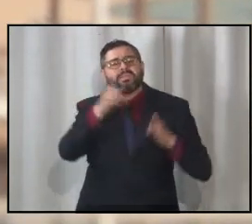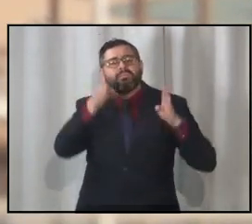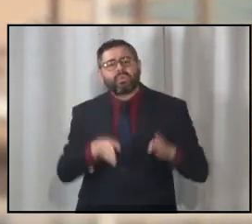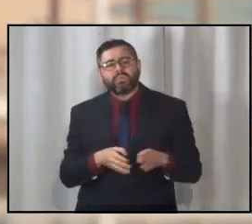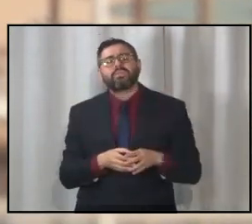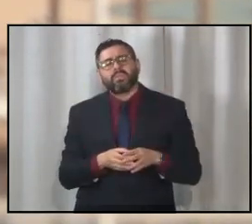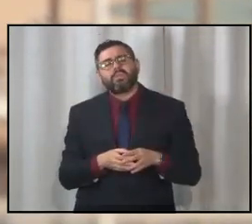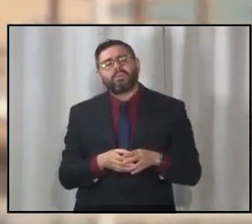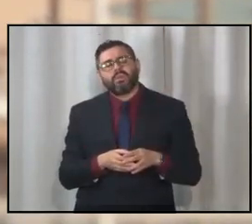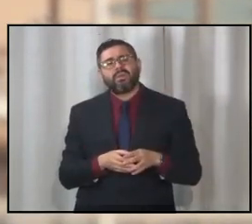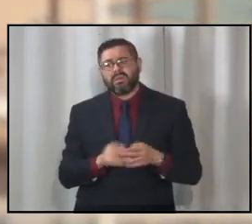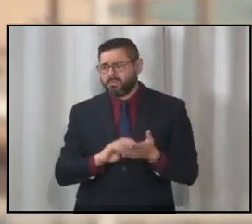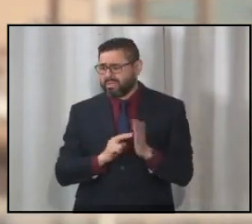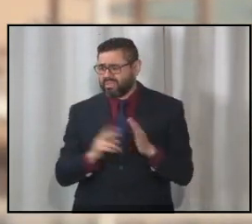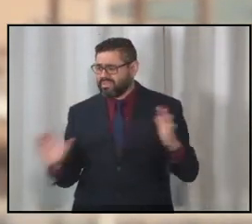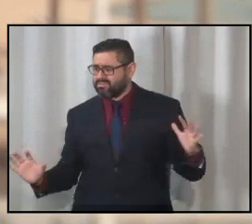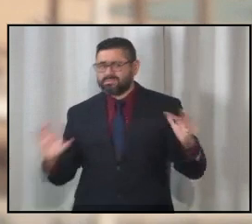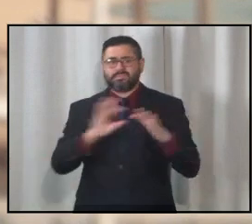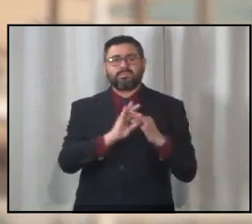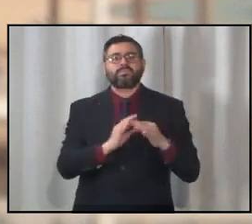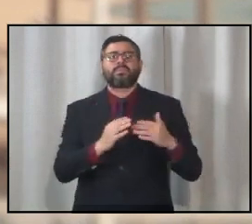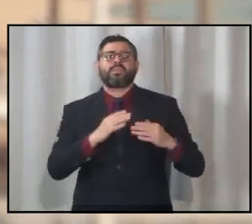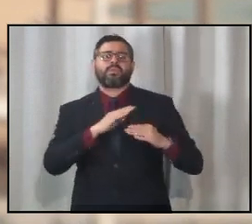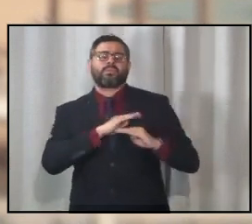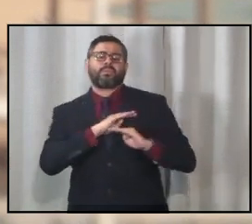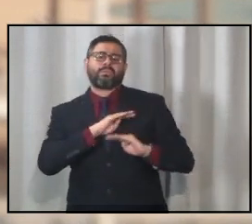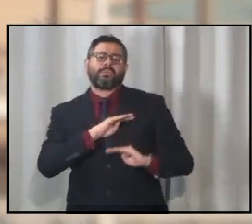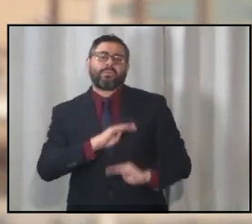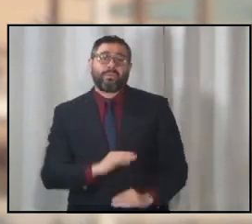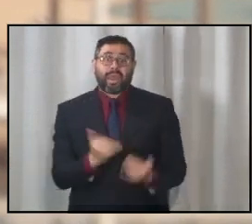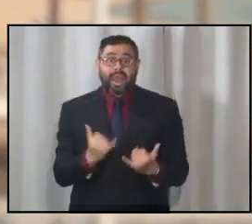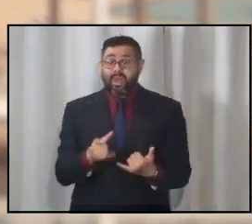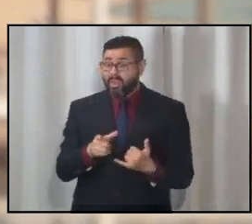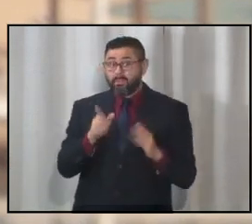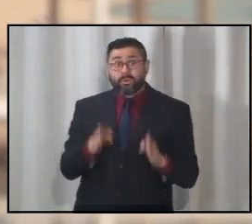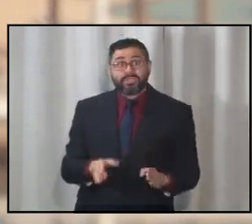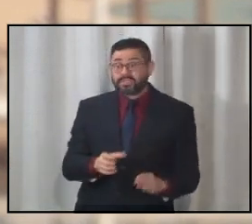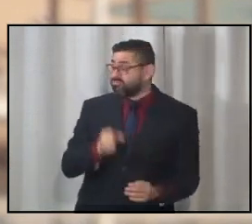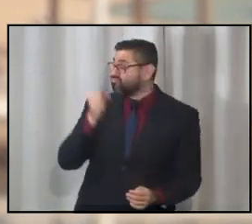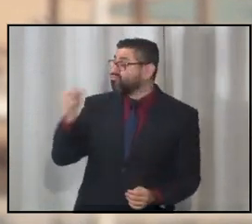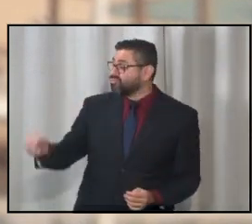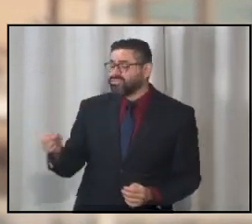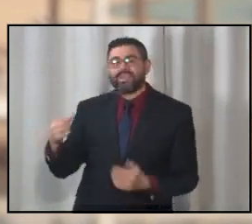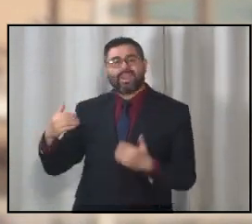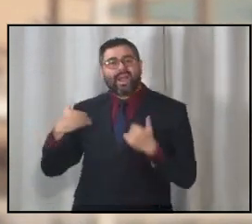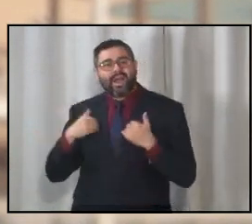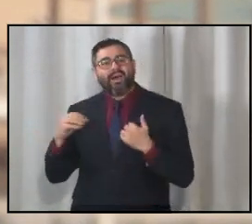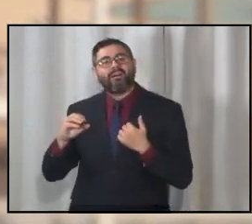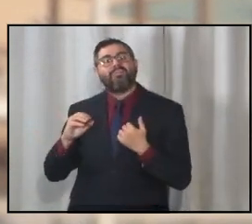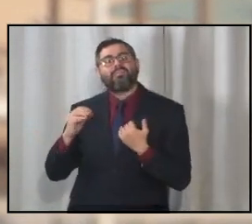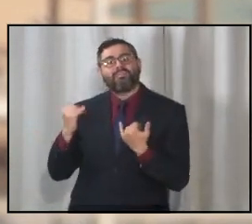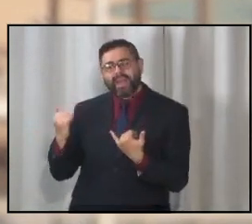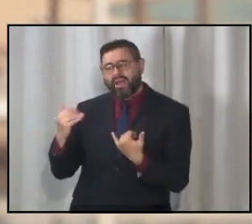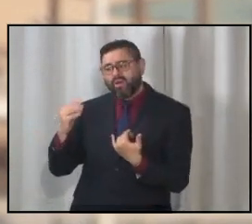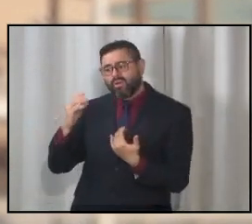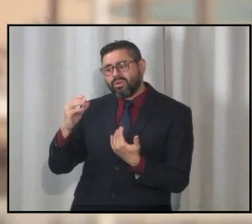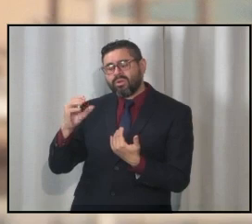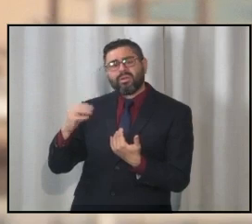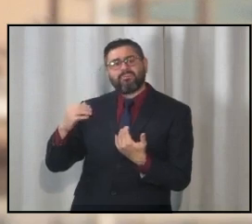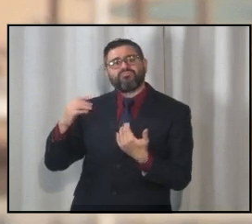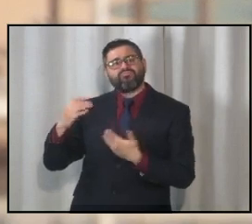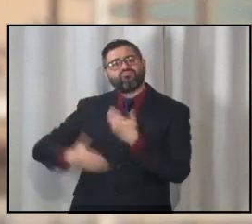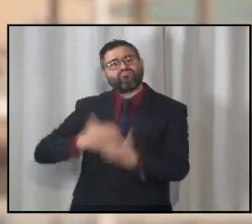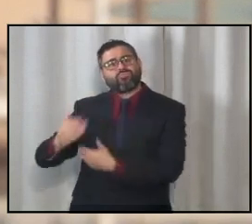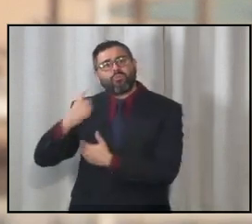super cool story. I mean, that individual is actually engaged in services now, and she's on her road. She's on the way to housing and all